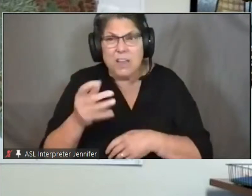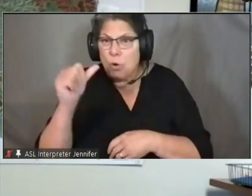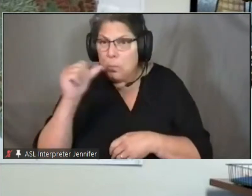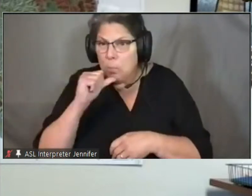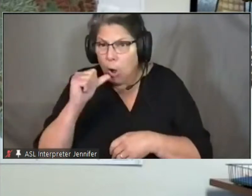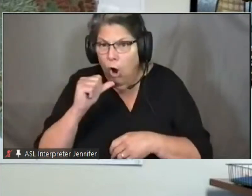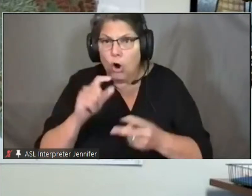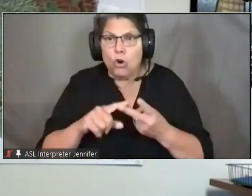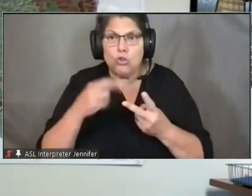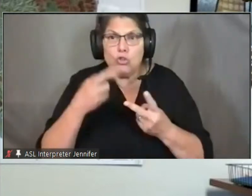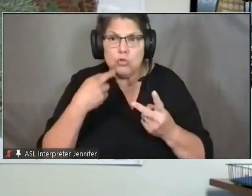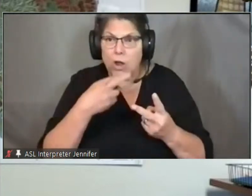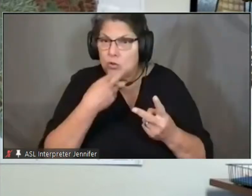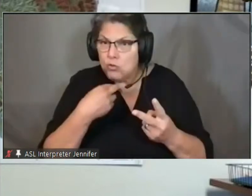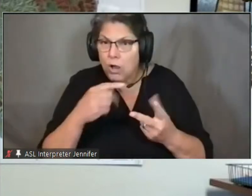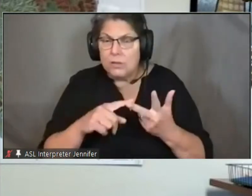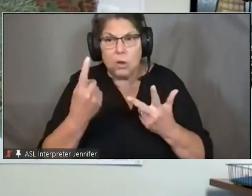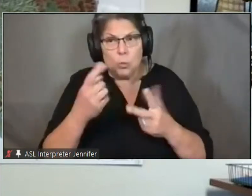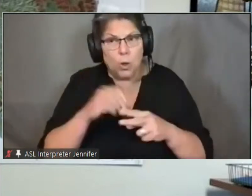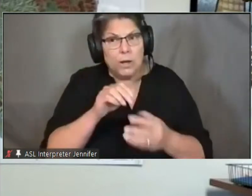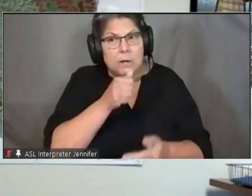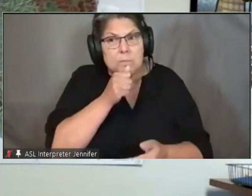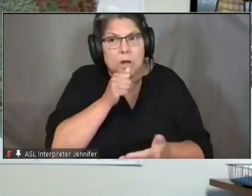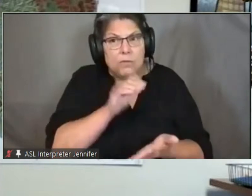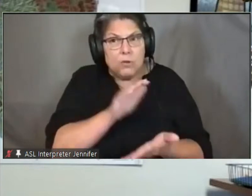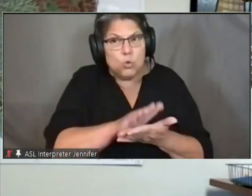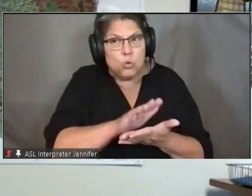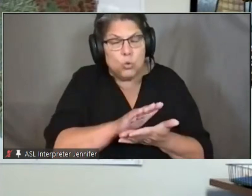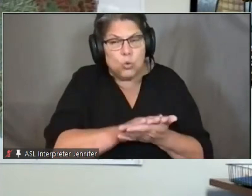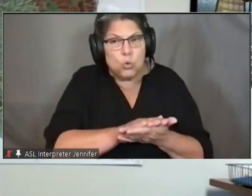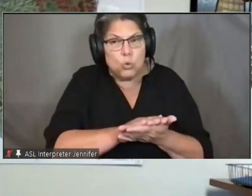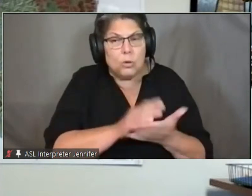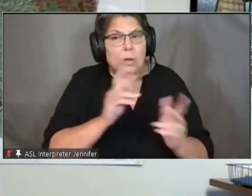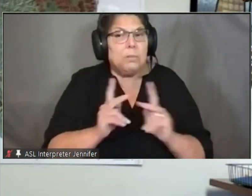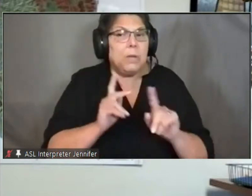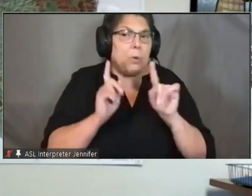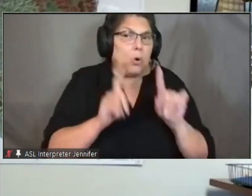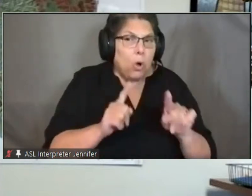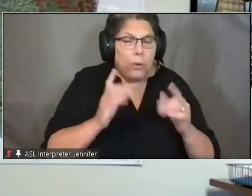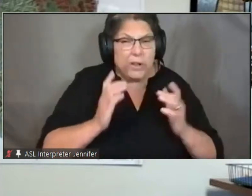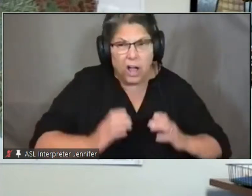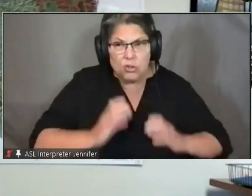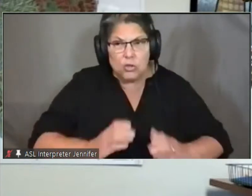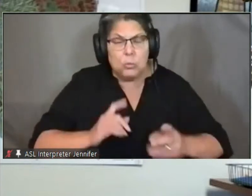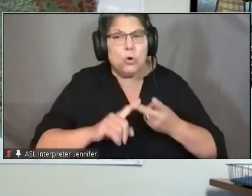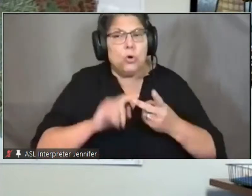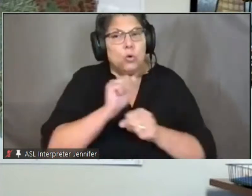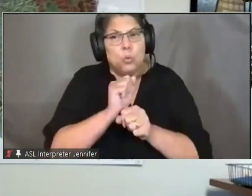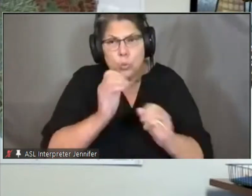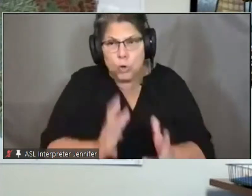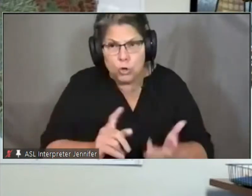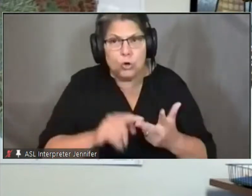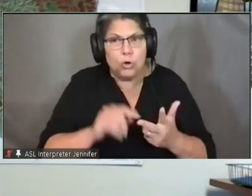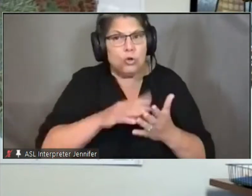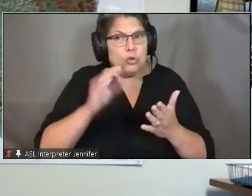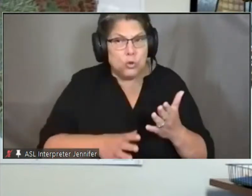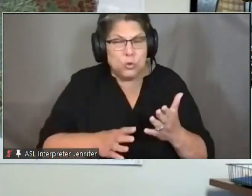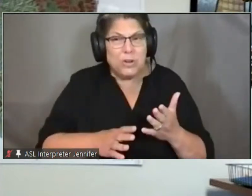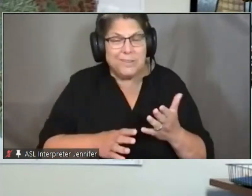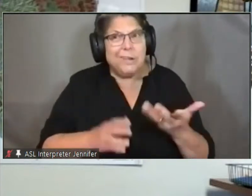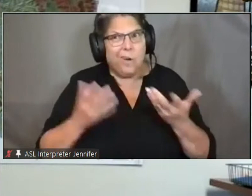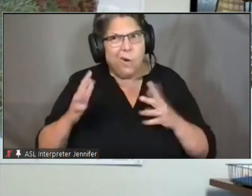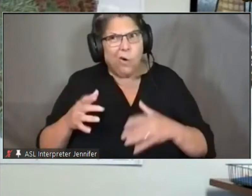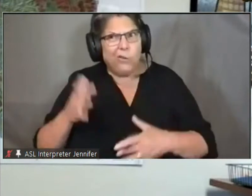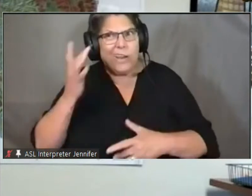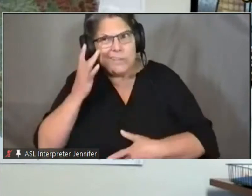restaurants and in a private school. These have been patrons, workers, and students who were sick at the time they